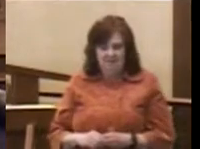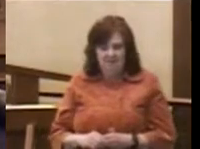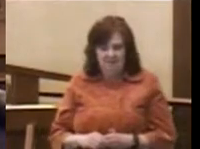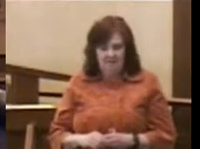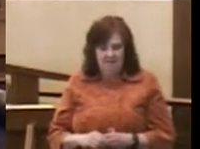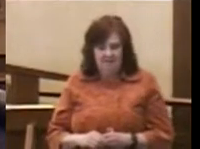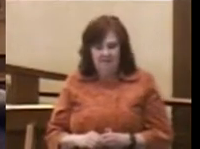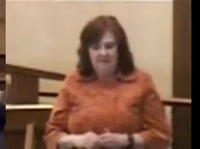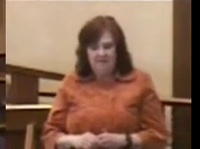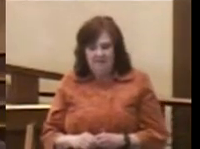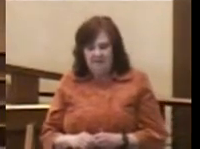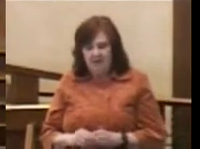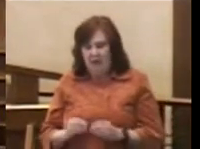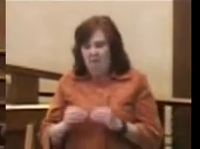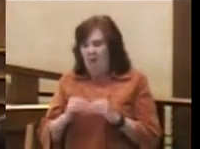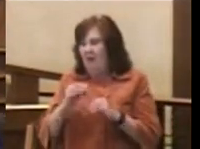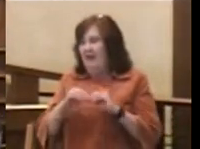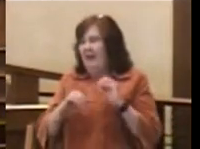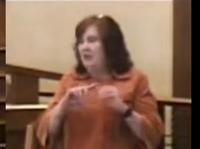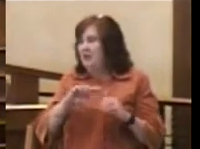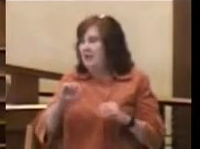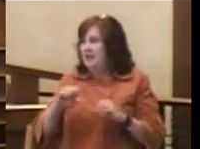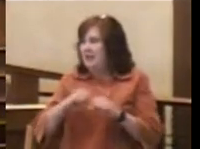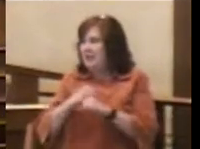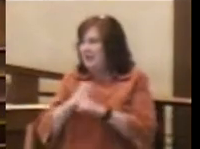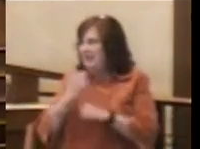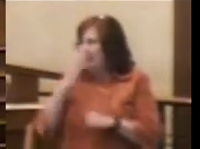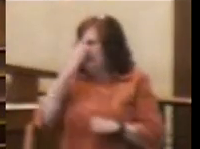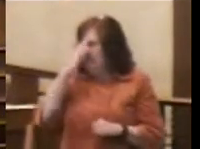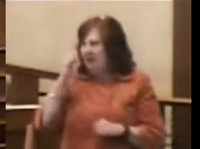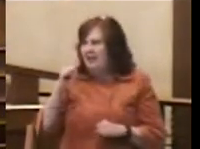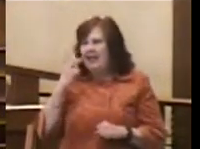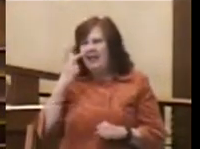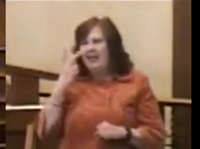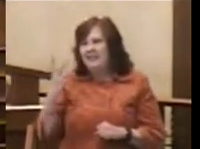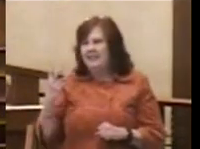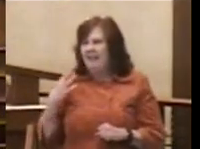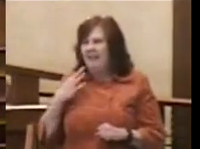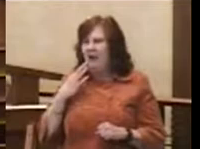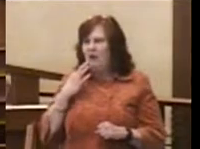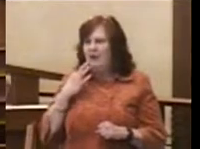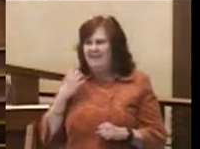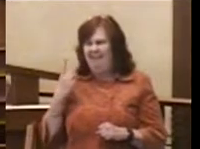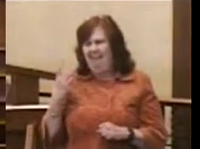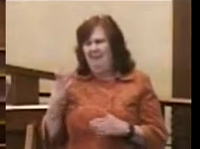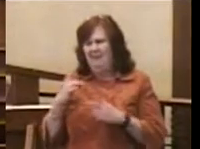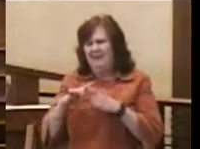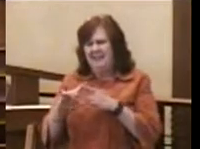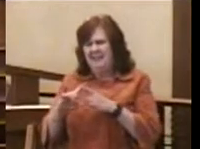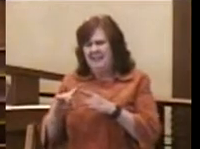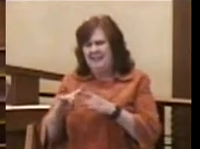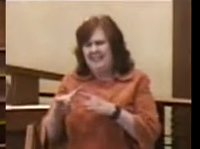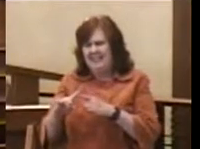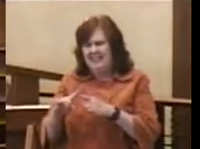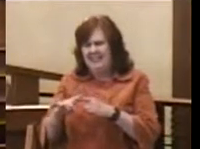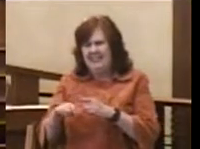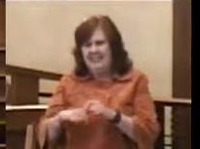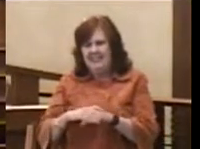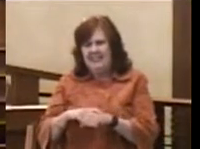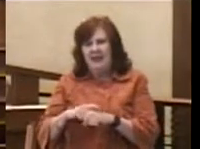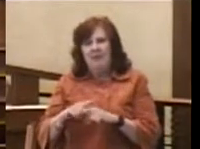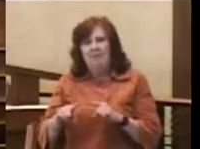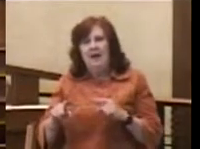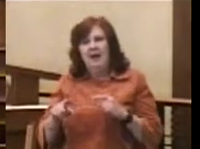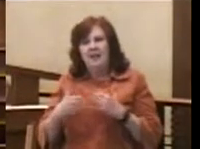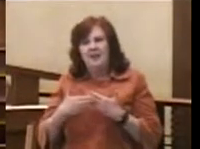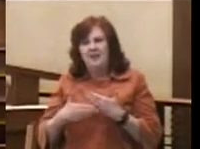In the more than 20 years that I knew Jim, I saw that cross hundreds of times. But here is the